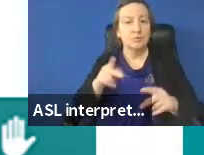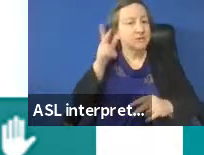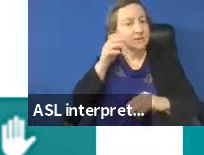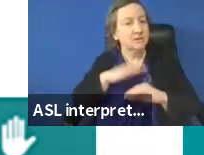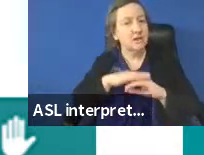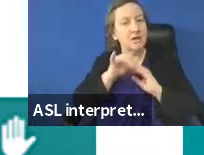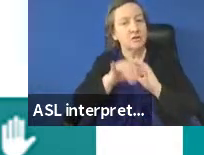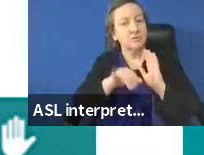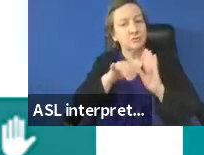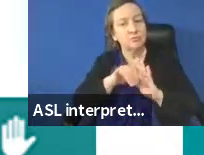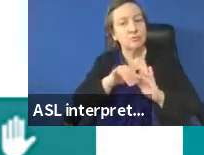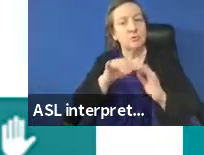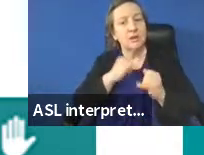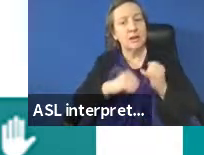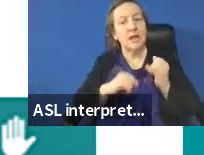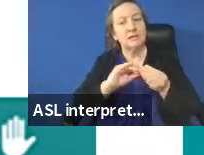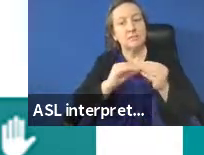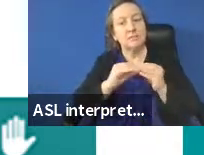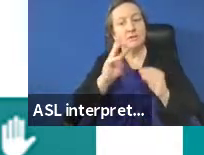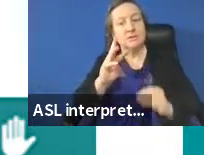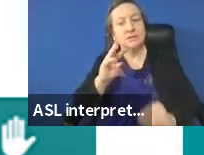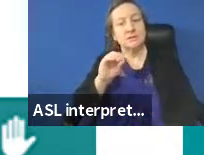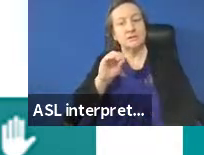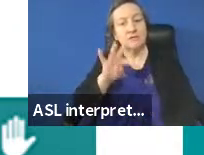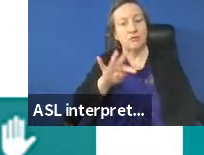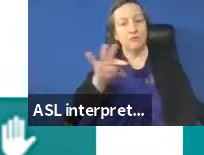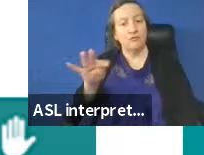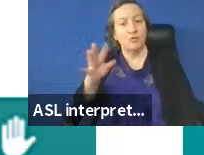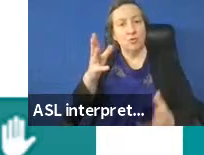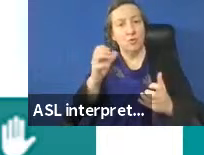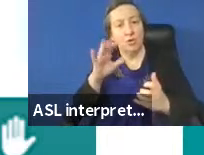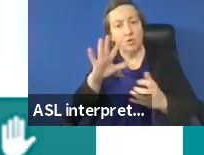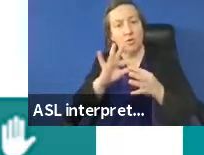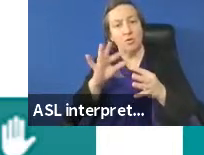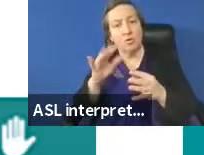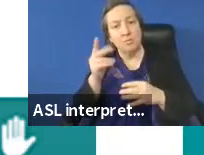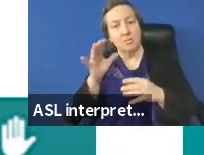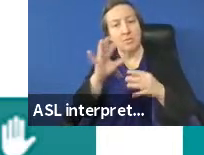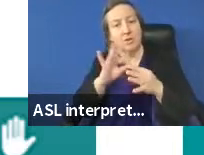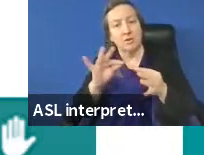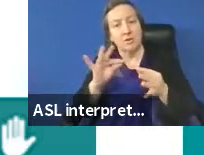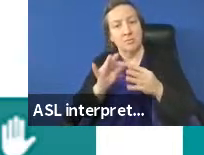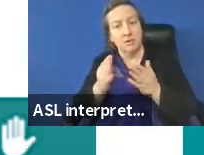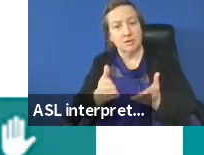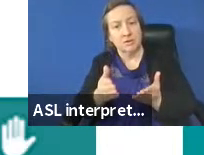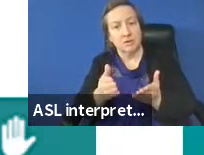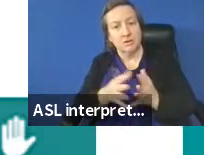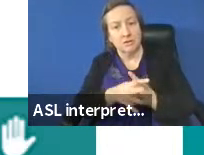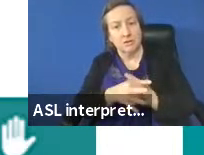the last number is 6044 if you'd like to give your public comment. I hope that as you